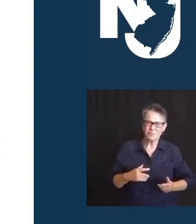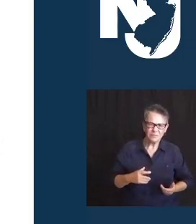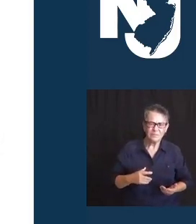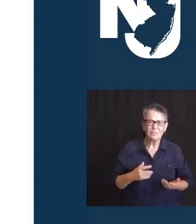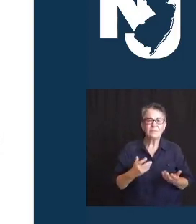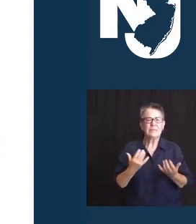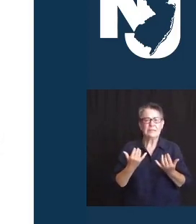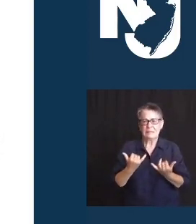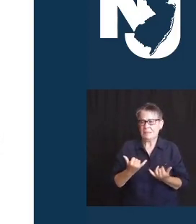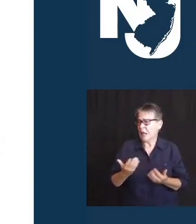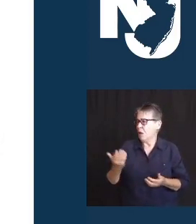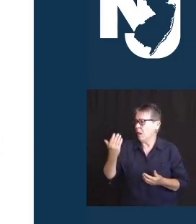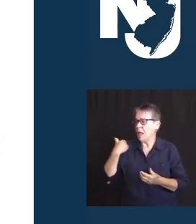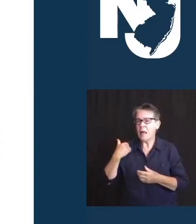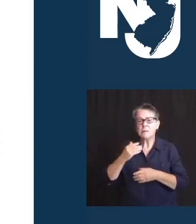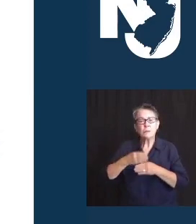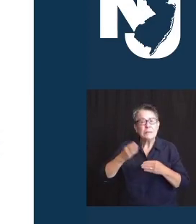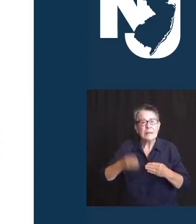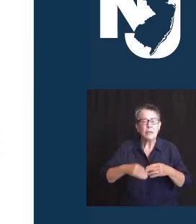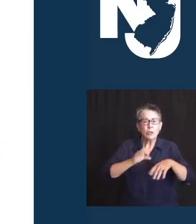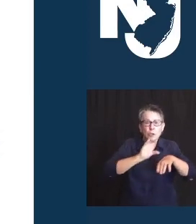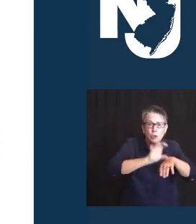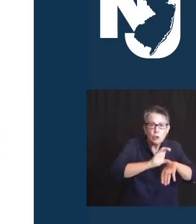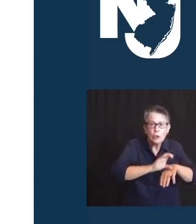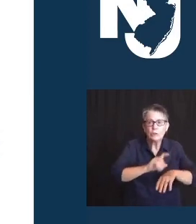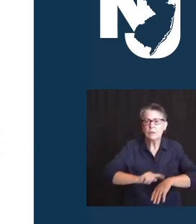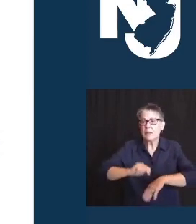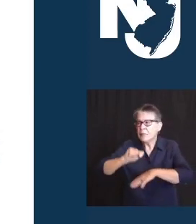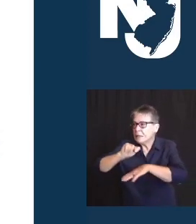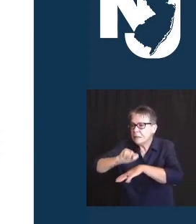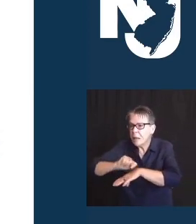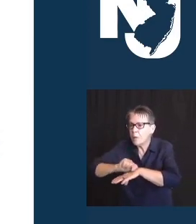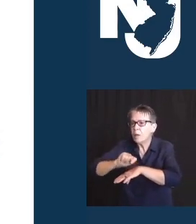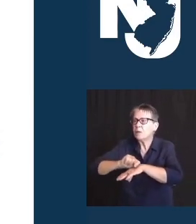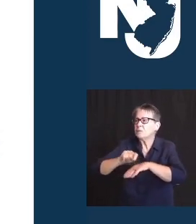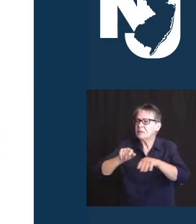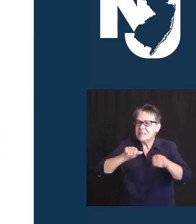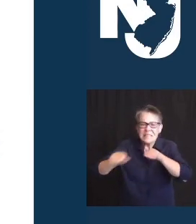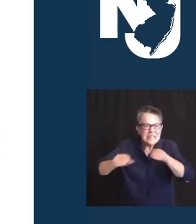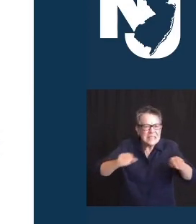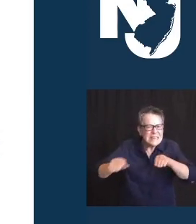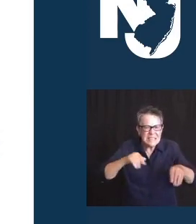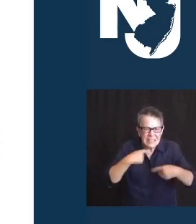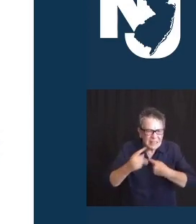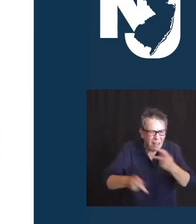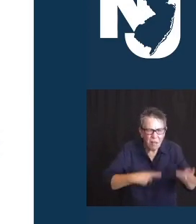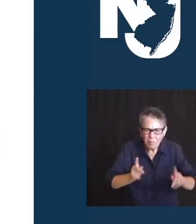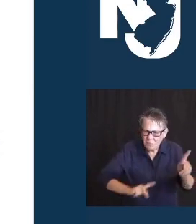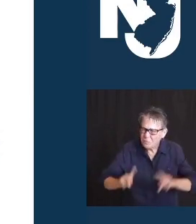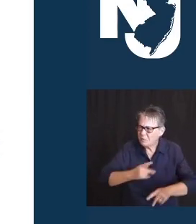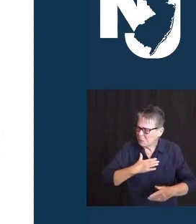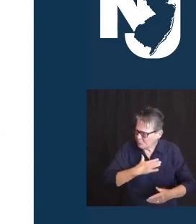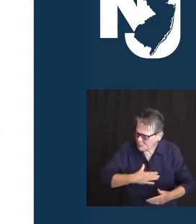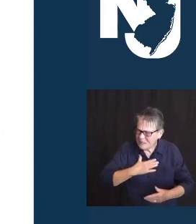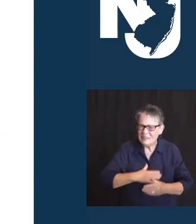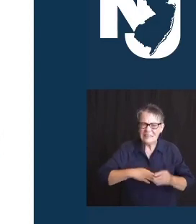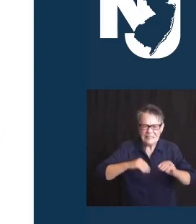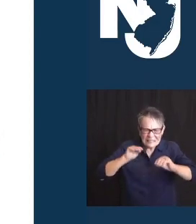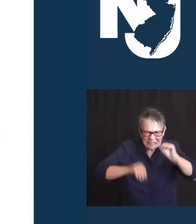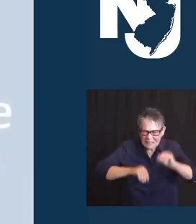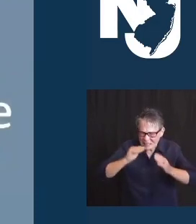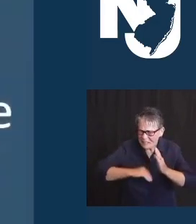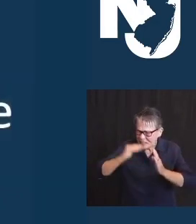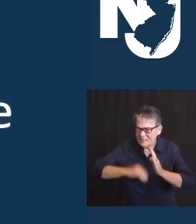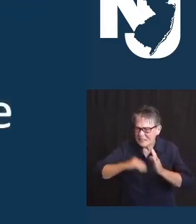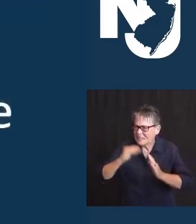So I want to thank those faith leaders, each and every one of them, and we ask you folks to continue engaging your congregations. Please take time